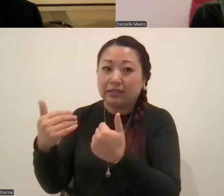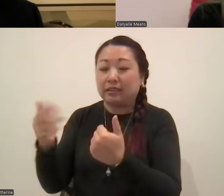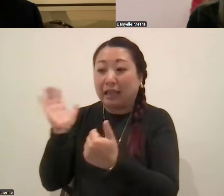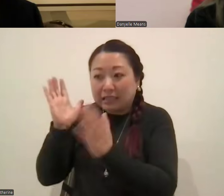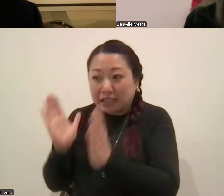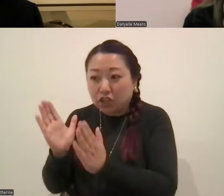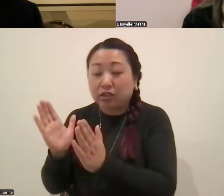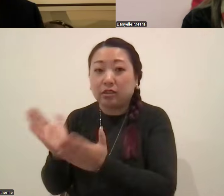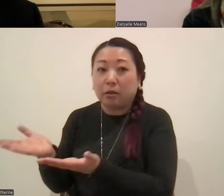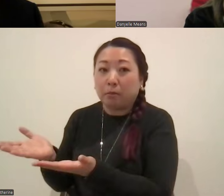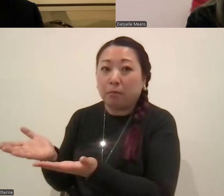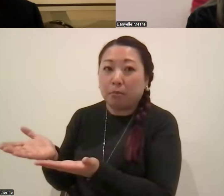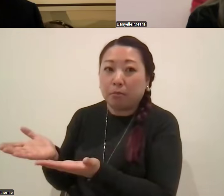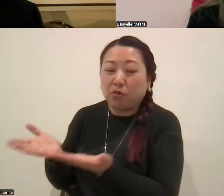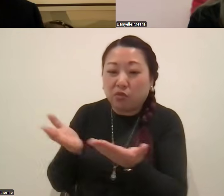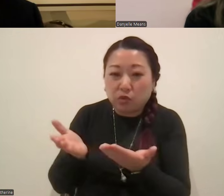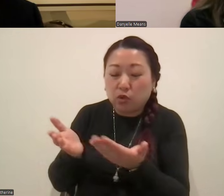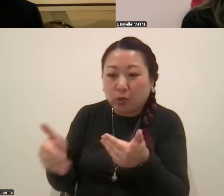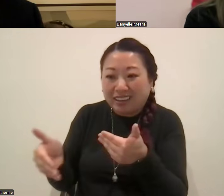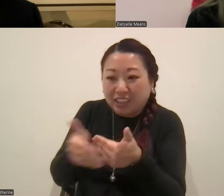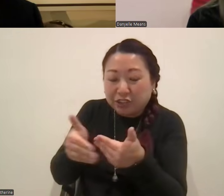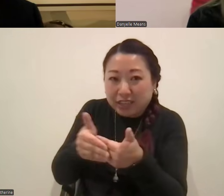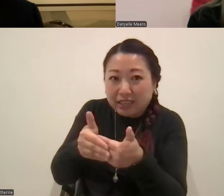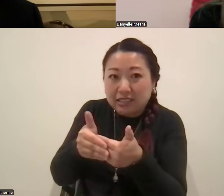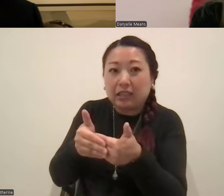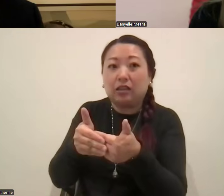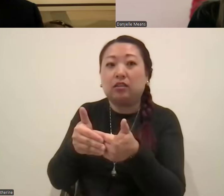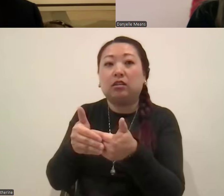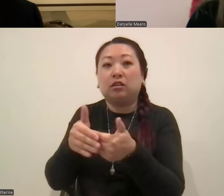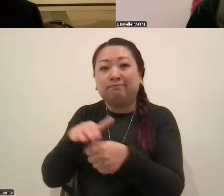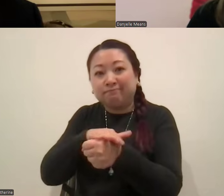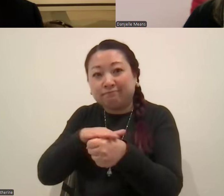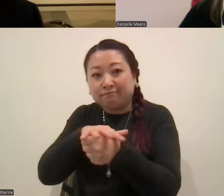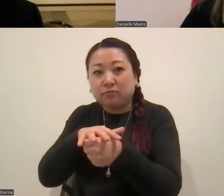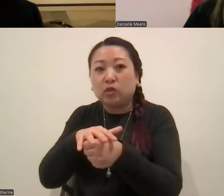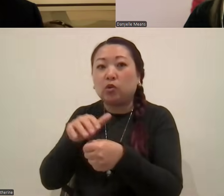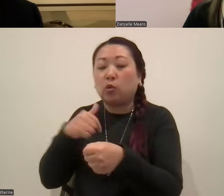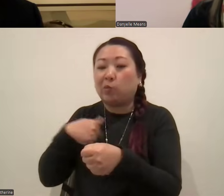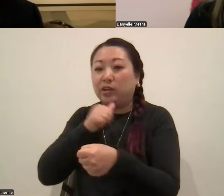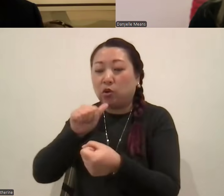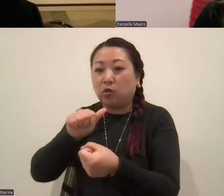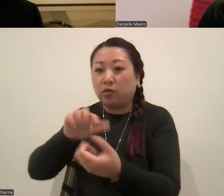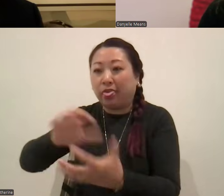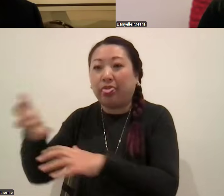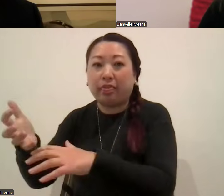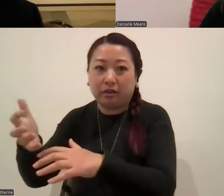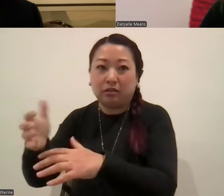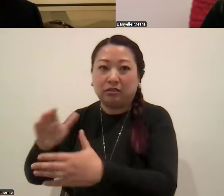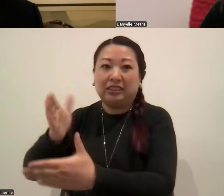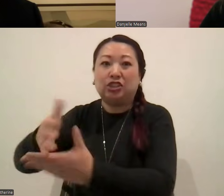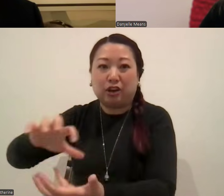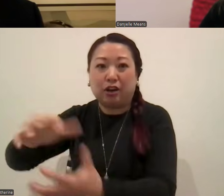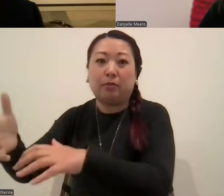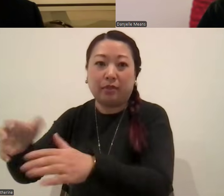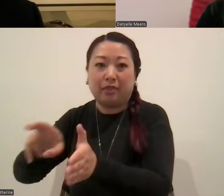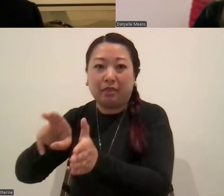we're not disturbing this burial. The road can go through. But if that's not communicated